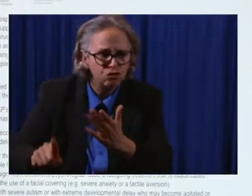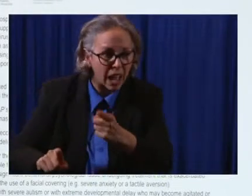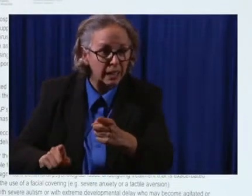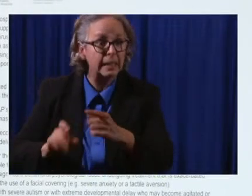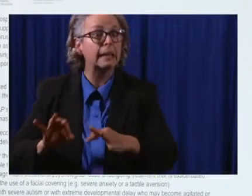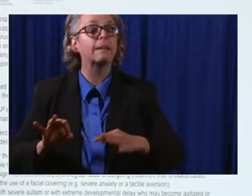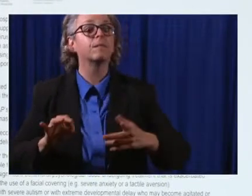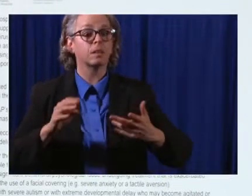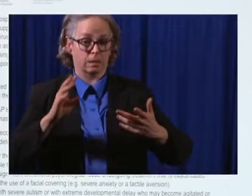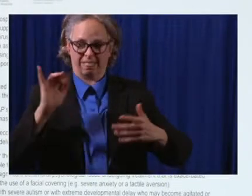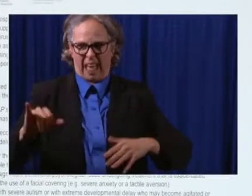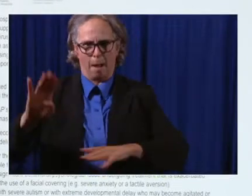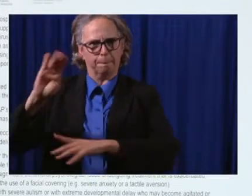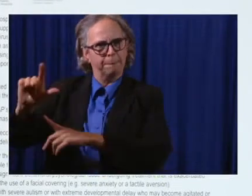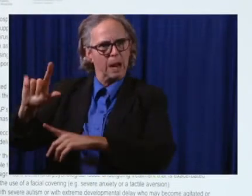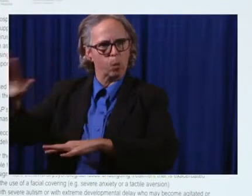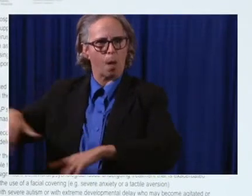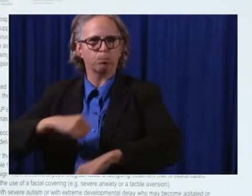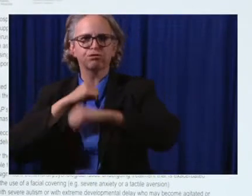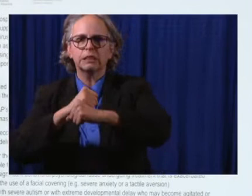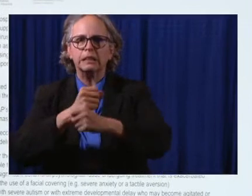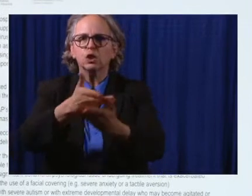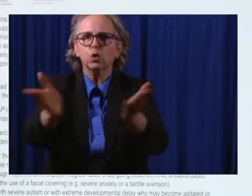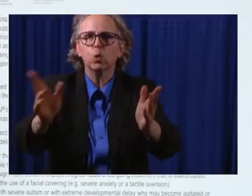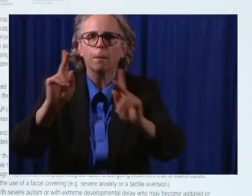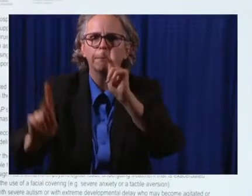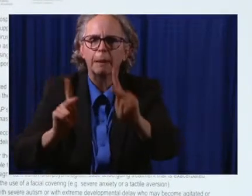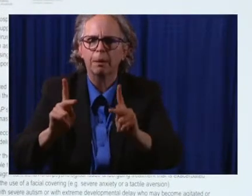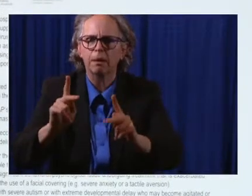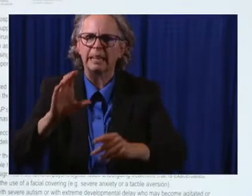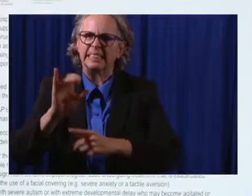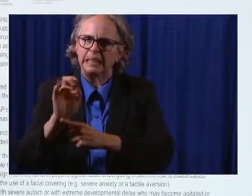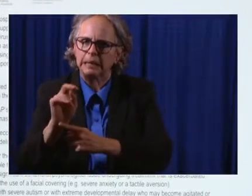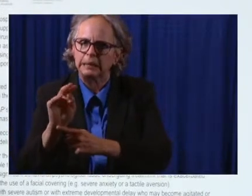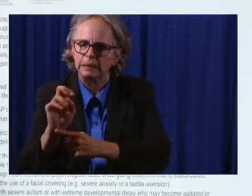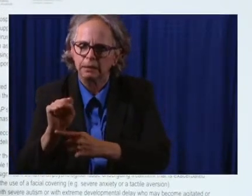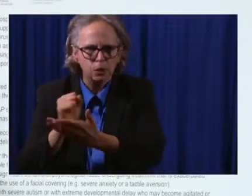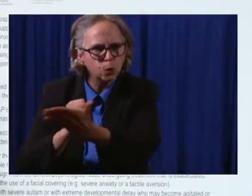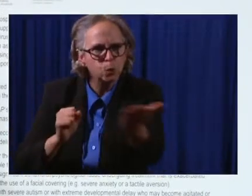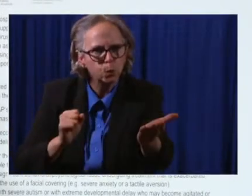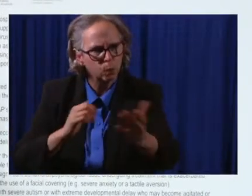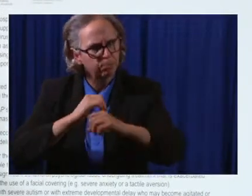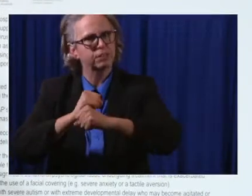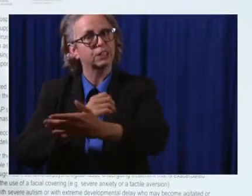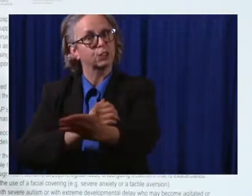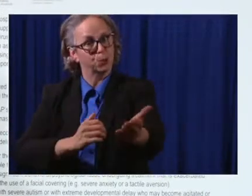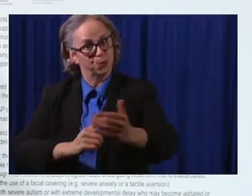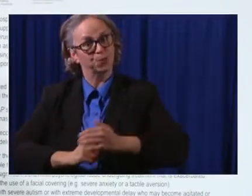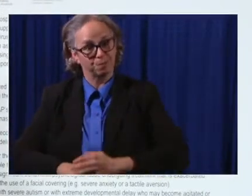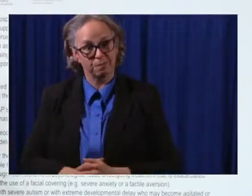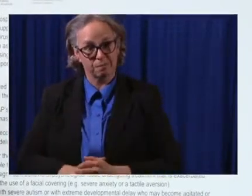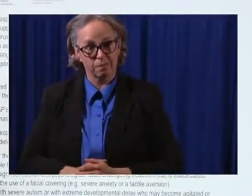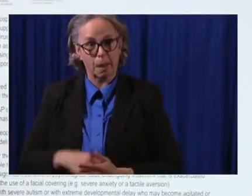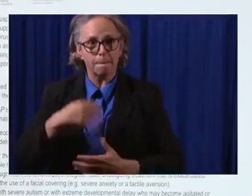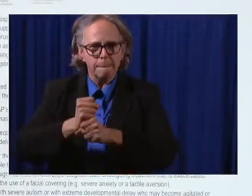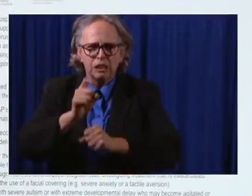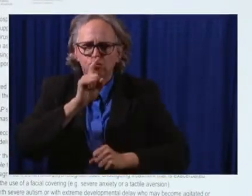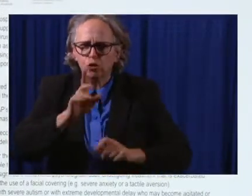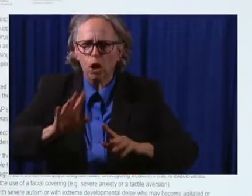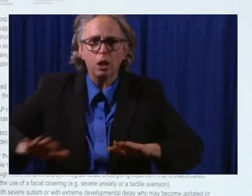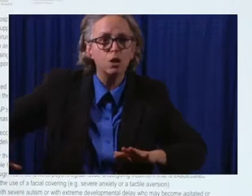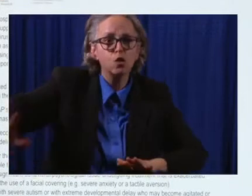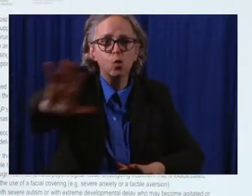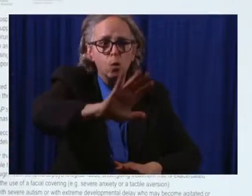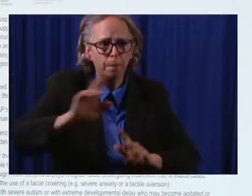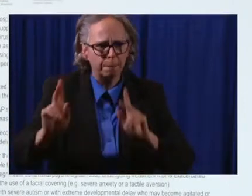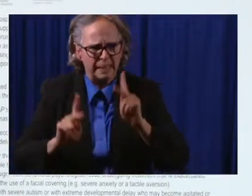with a propensity towards violence. It would better ensure that those who are a danger to themselves or